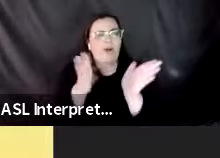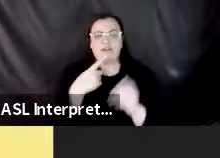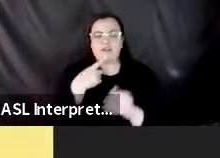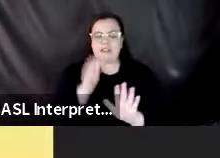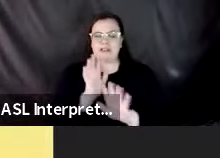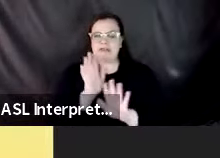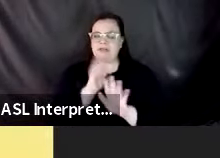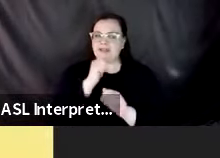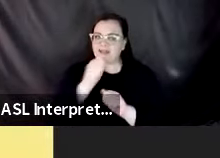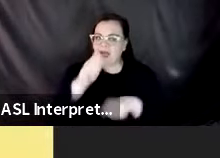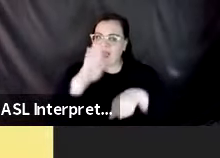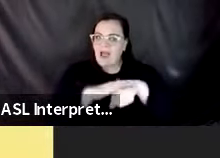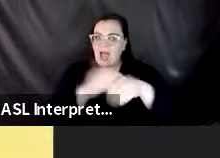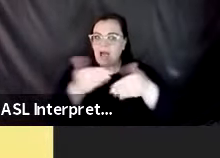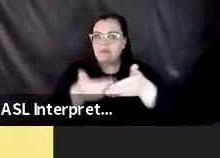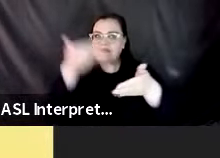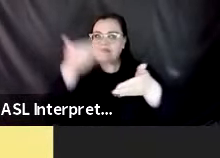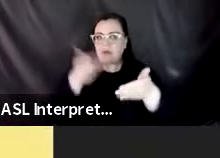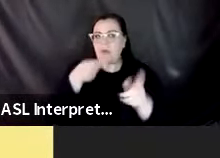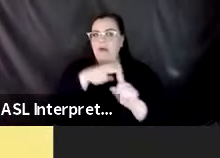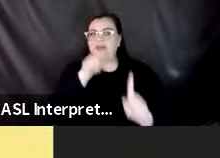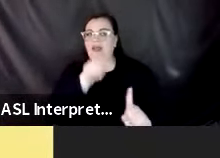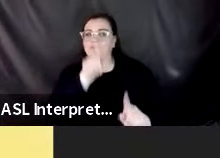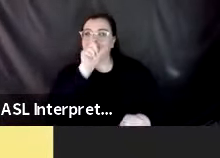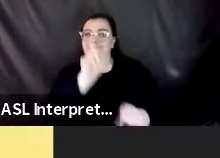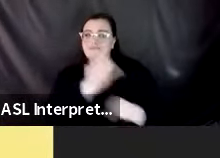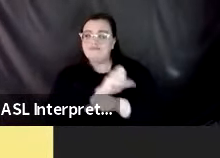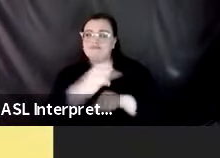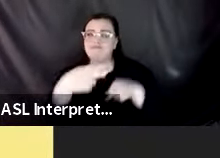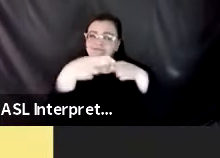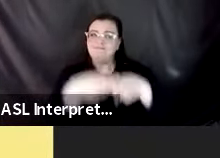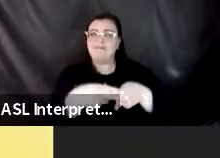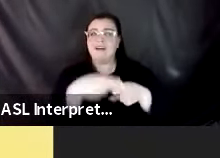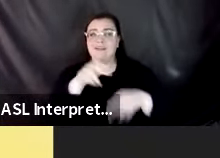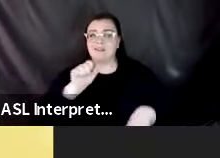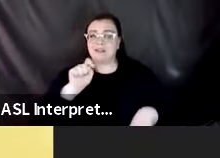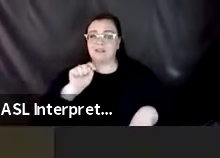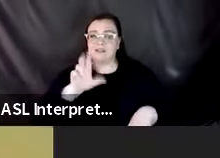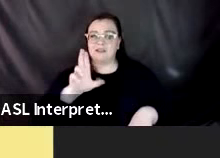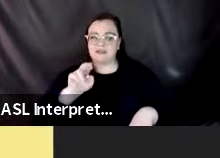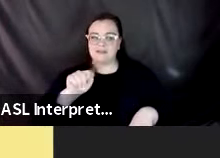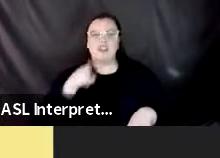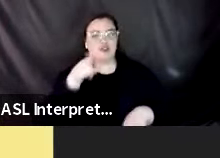time of engagement for a stunt adjustment.